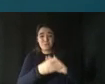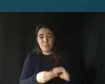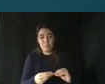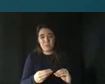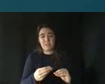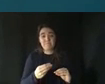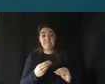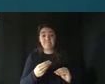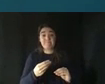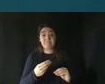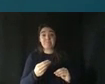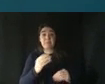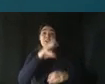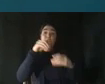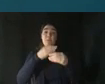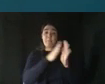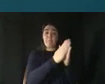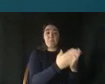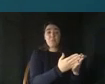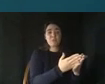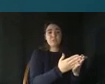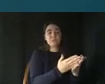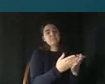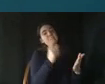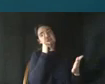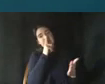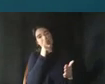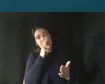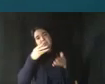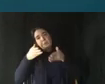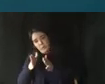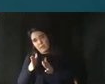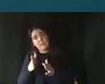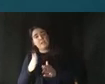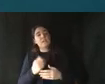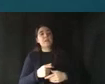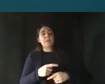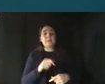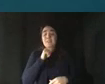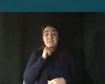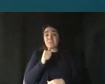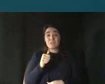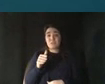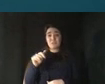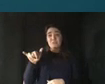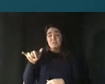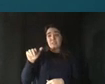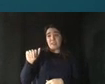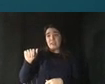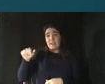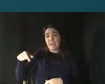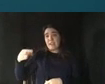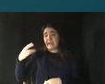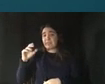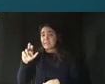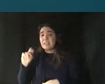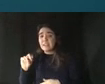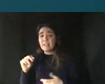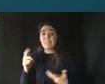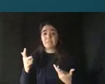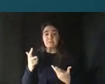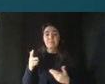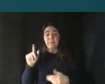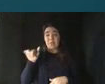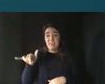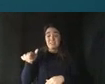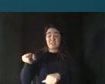books in a fictional way. But it's not just Afghans. Again, Afghanistan is the longest war. that